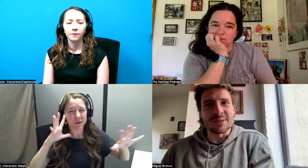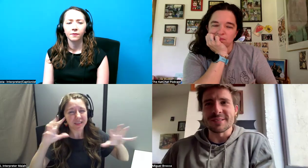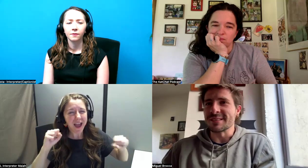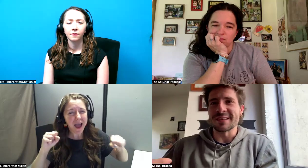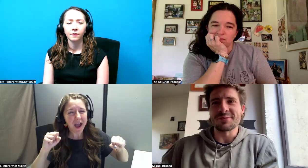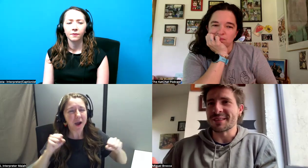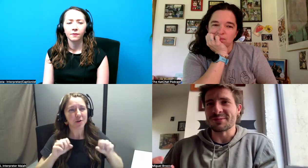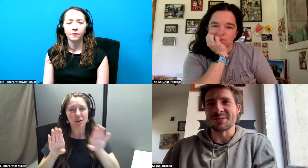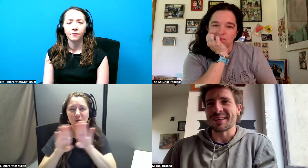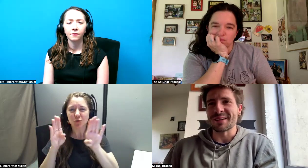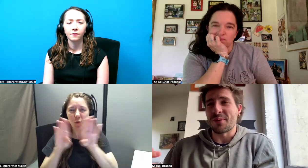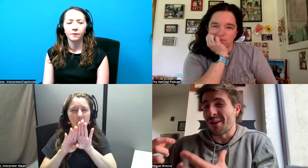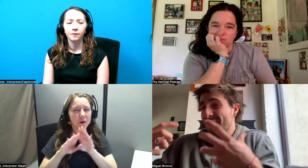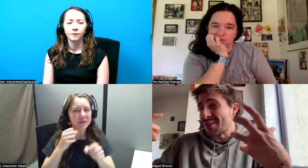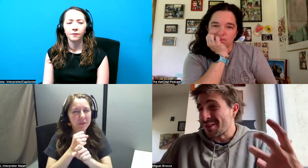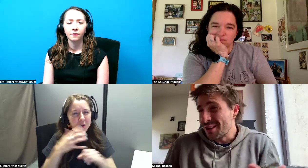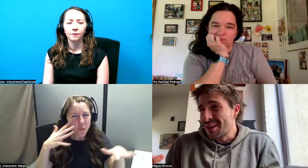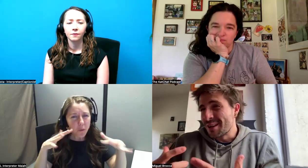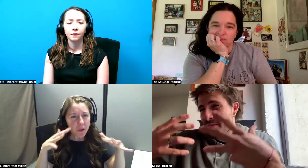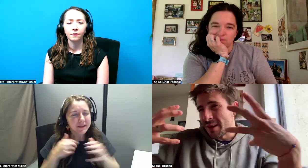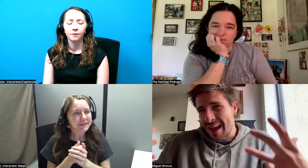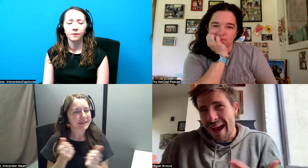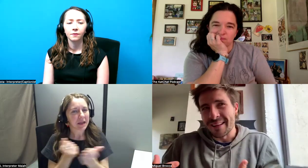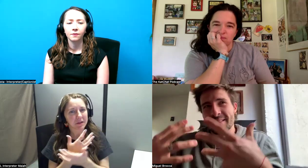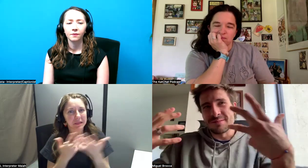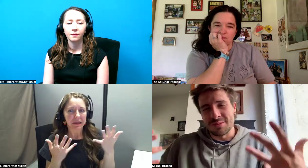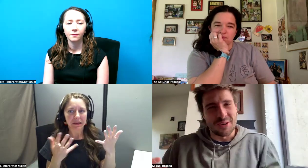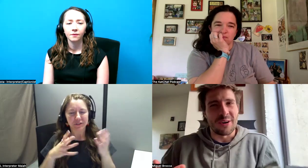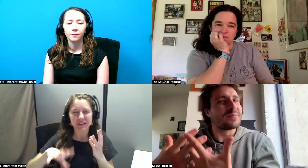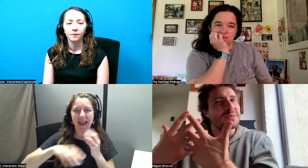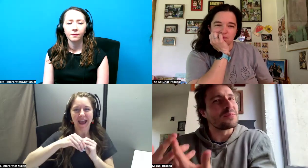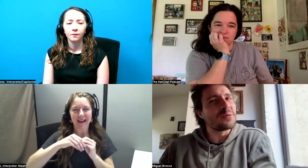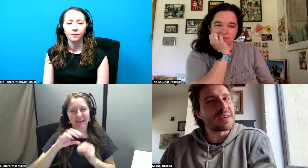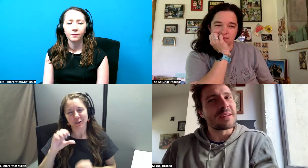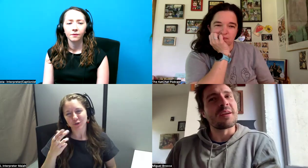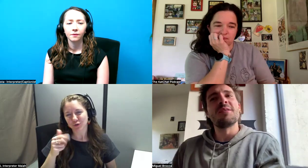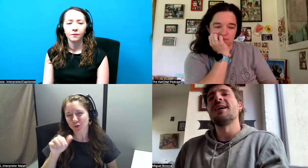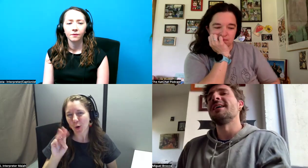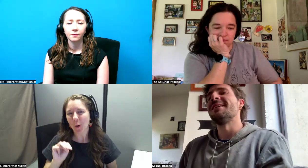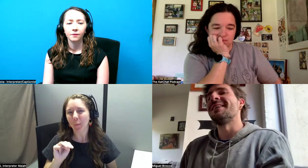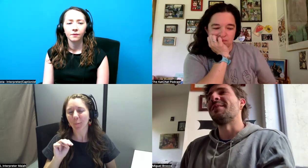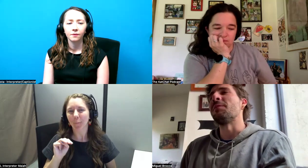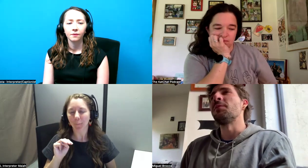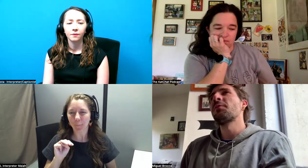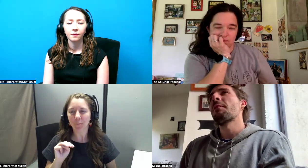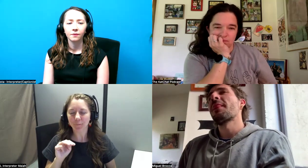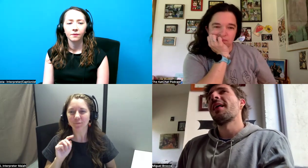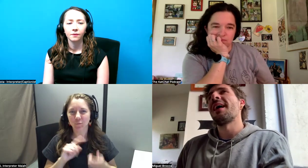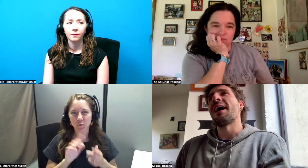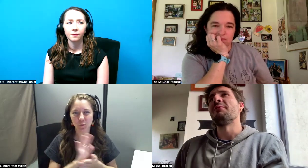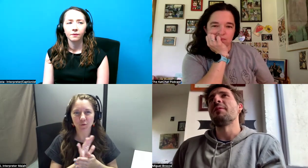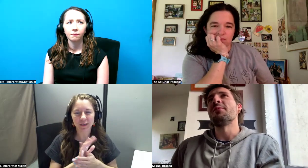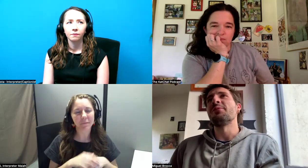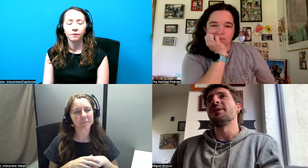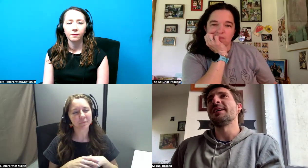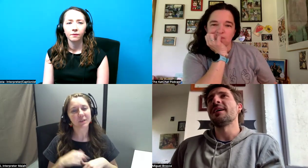made noises and everything was like part of it added the charm to the movie, you know? And